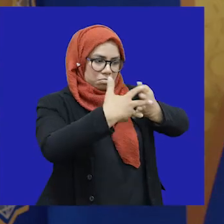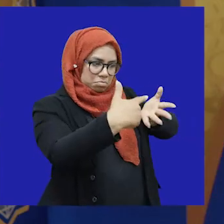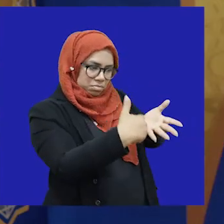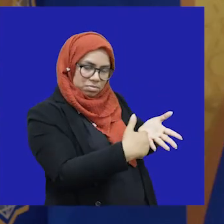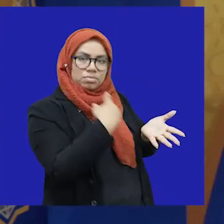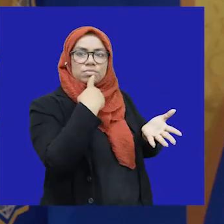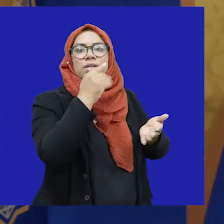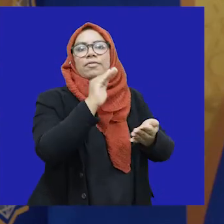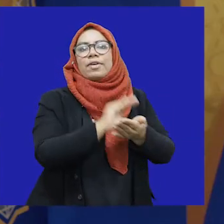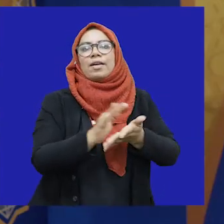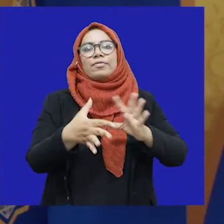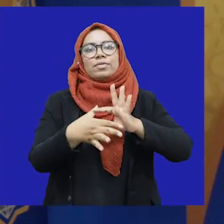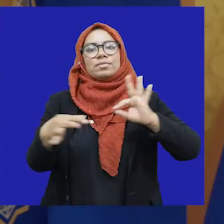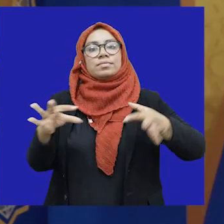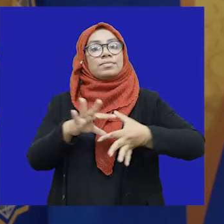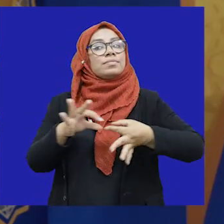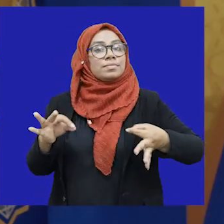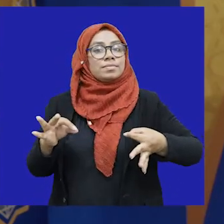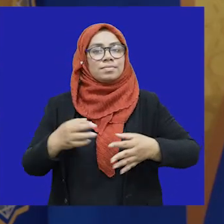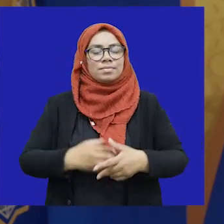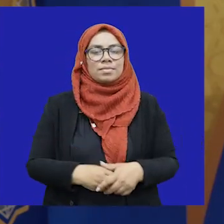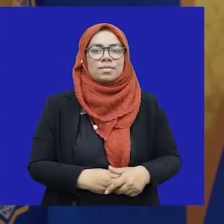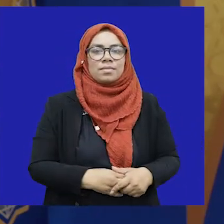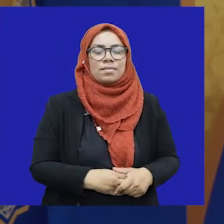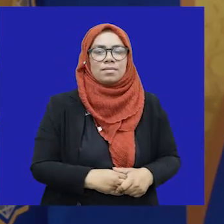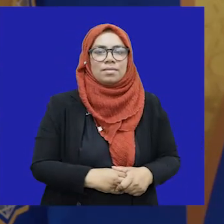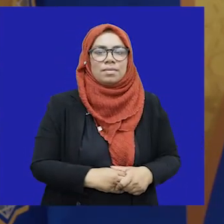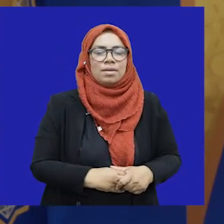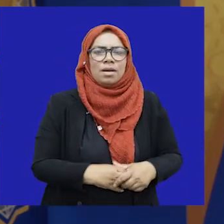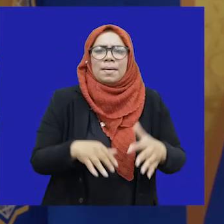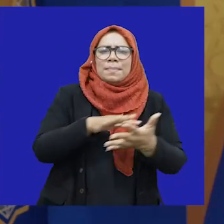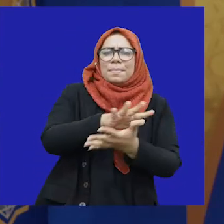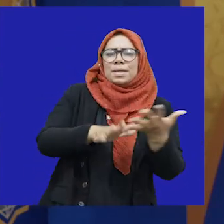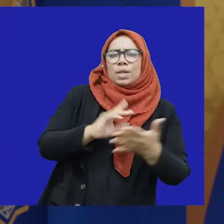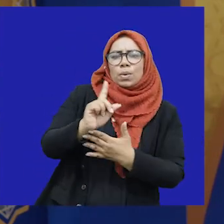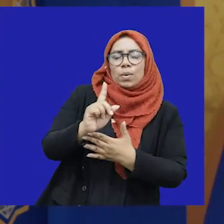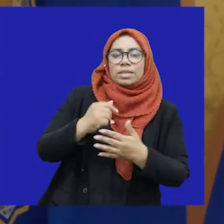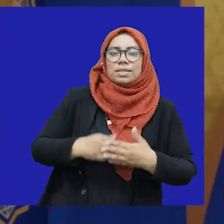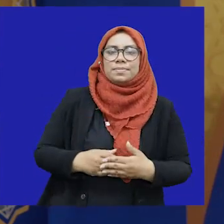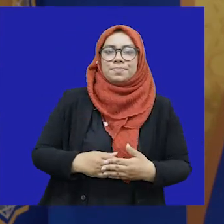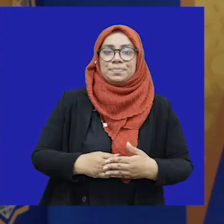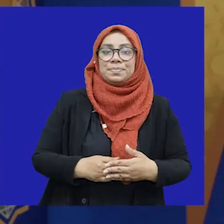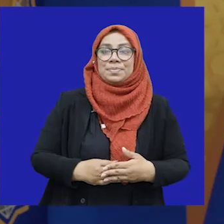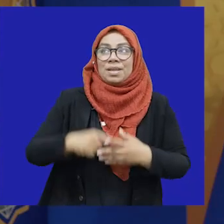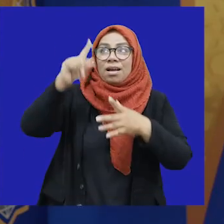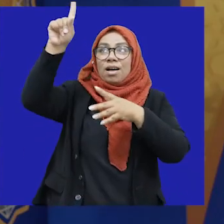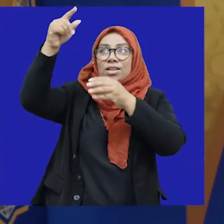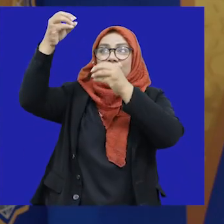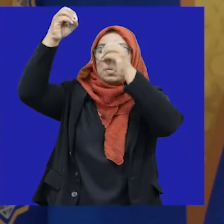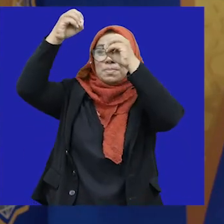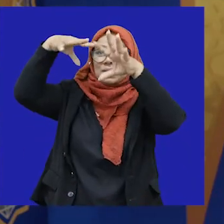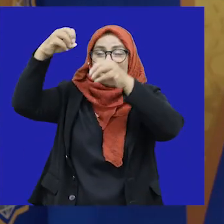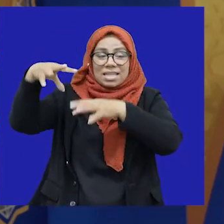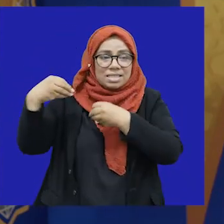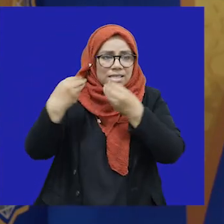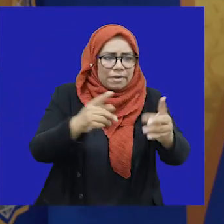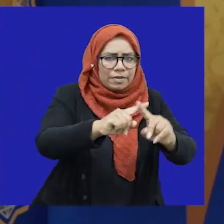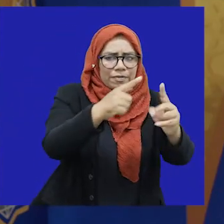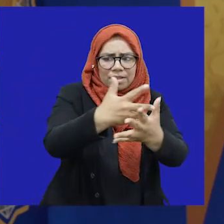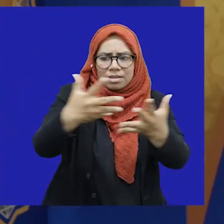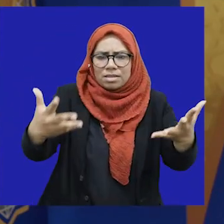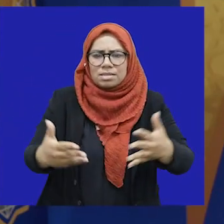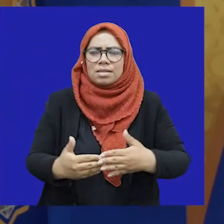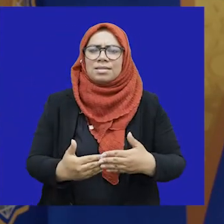the cause of Allah subhanahu wa ta'ala. There is some differences in opinion among scholars about this